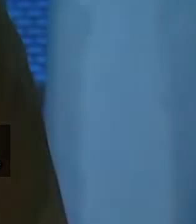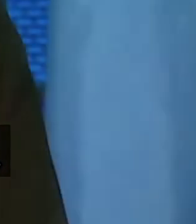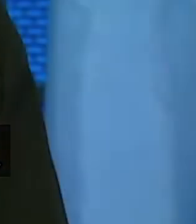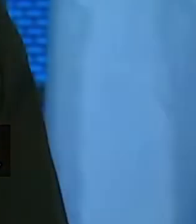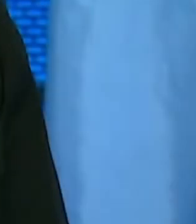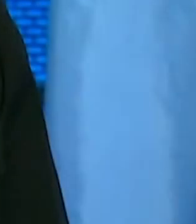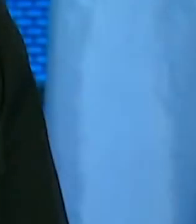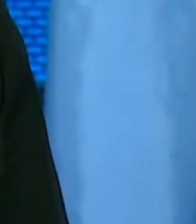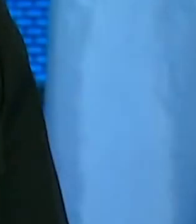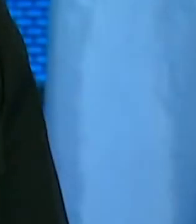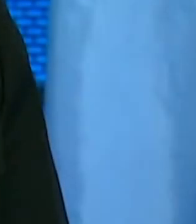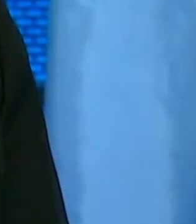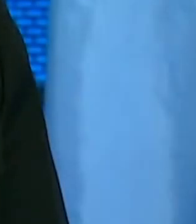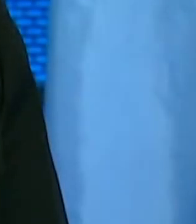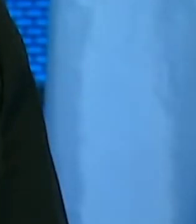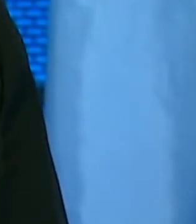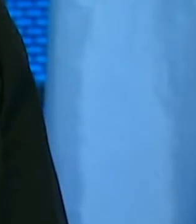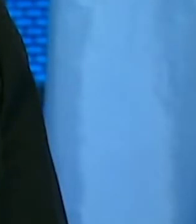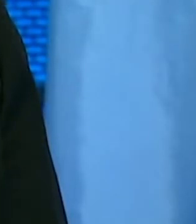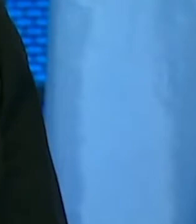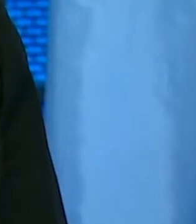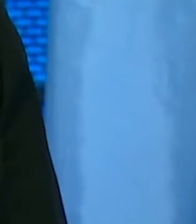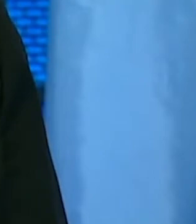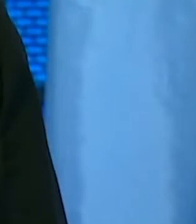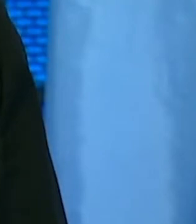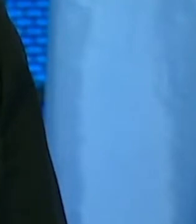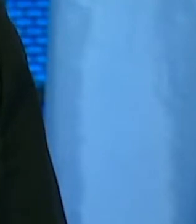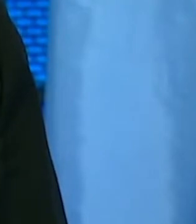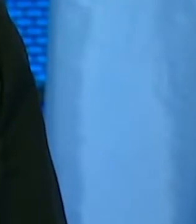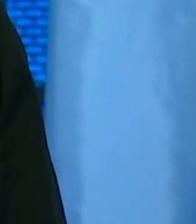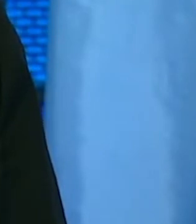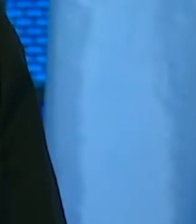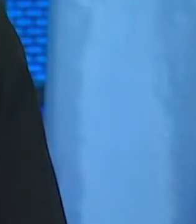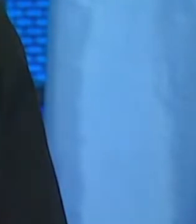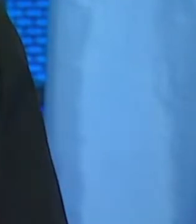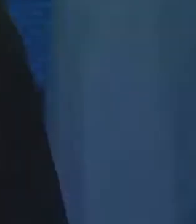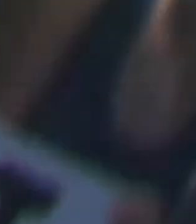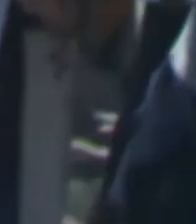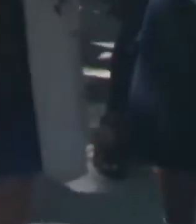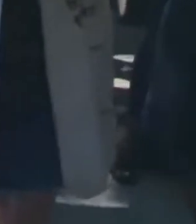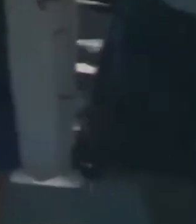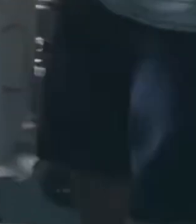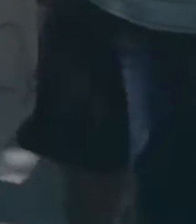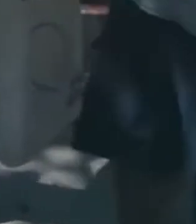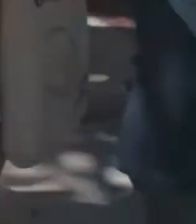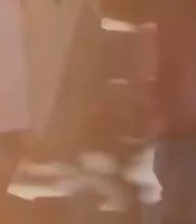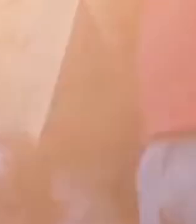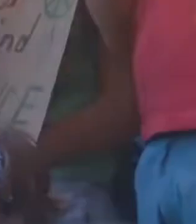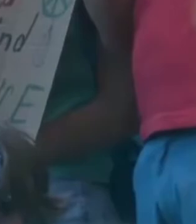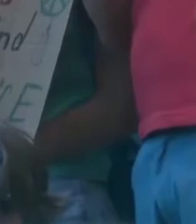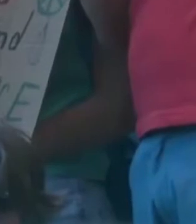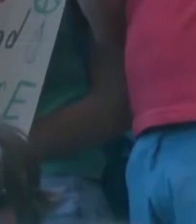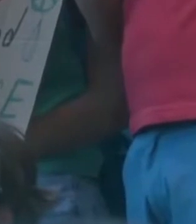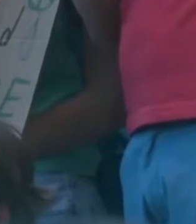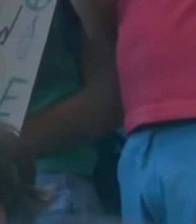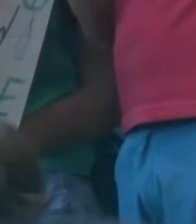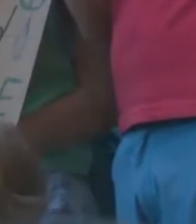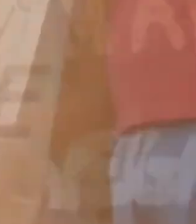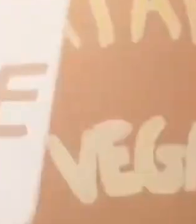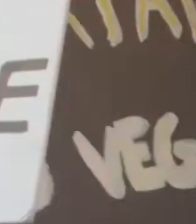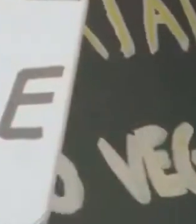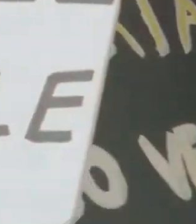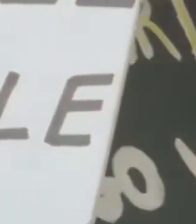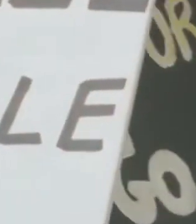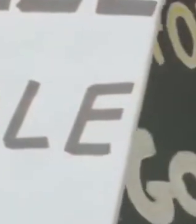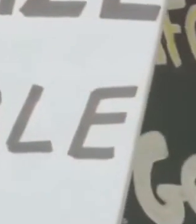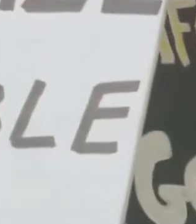education. But this generation is also resilient, resourceful, and engaged. They are the young people who have risen up to demand